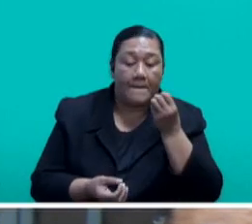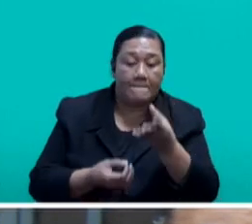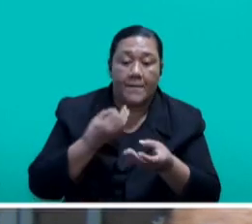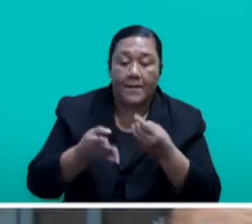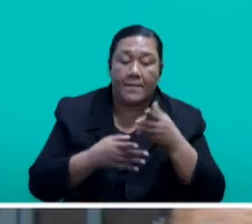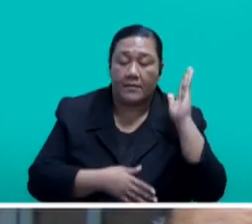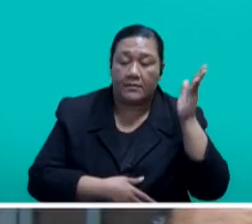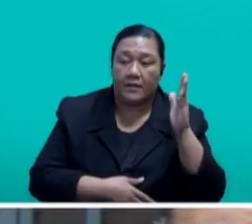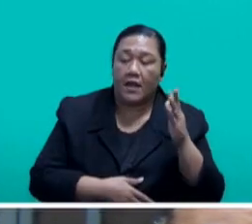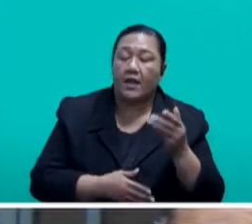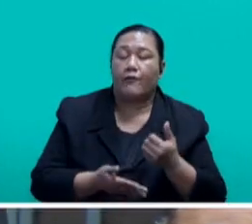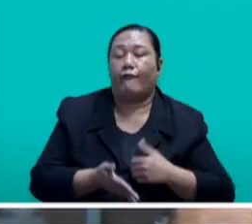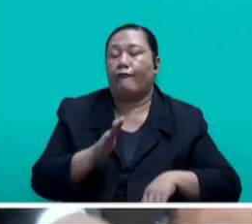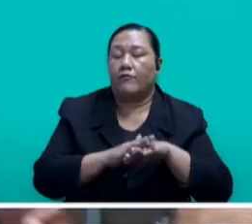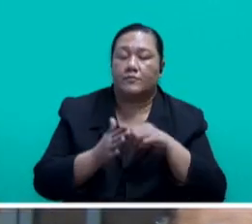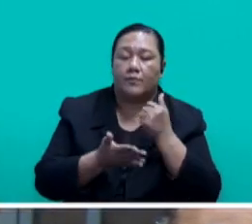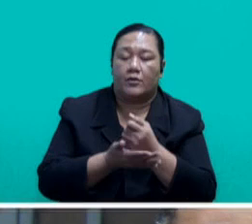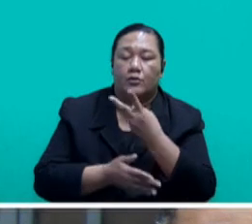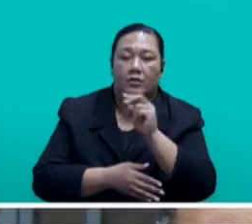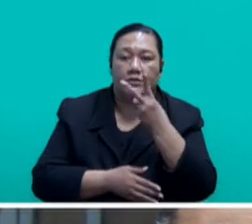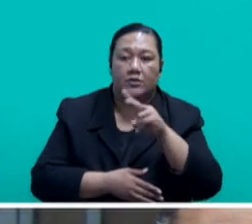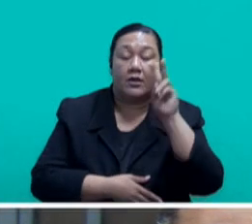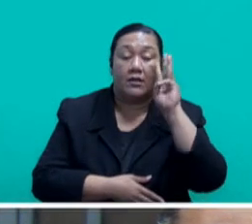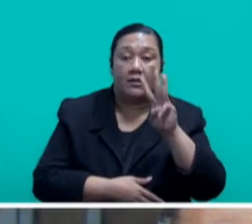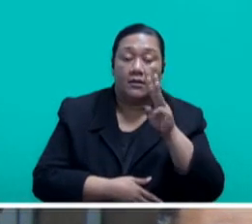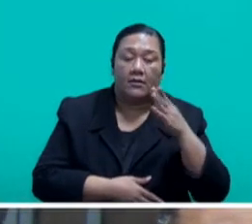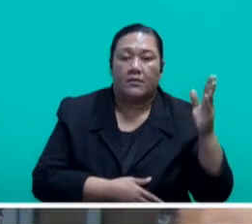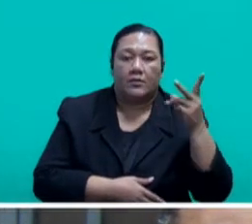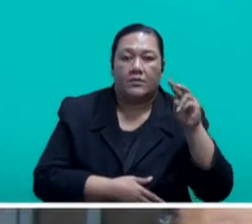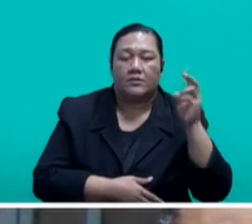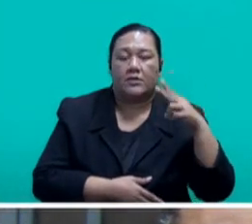2023 and 2024 national budget.